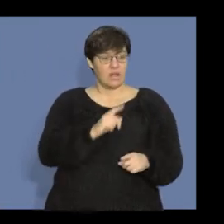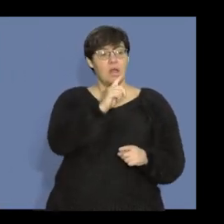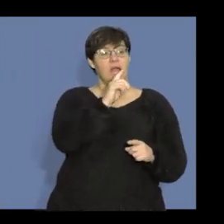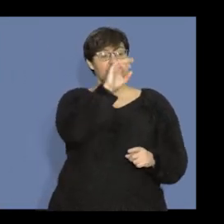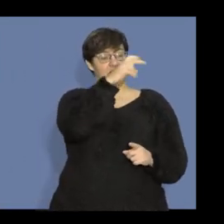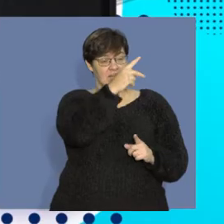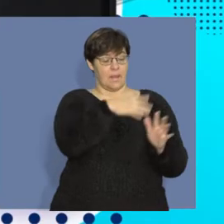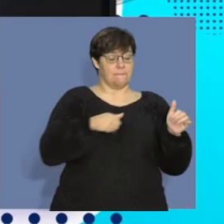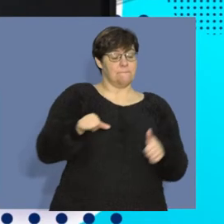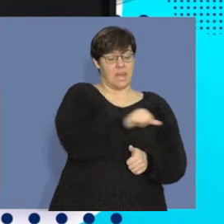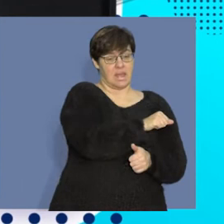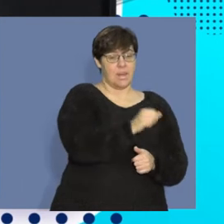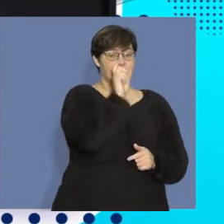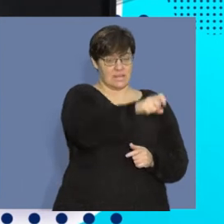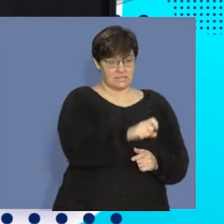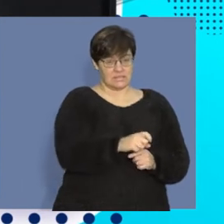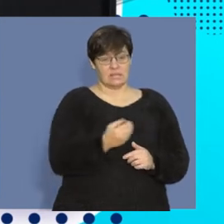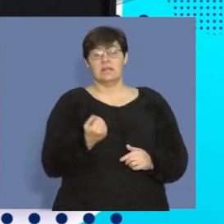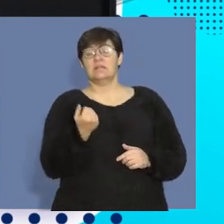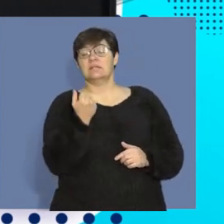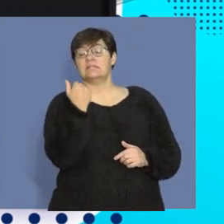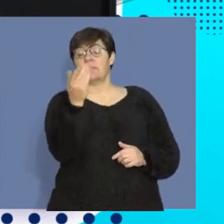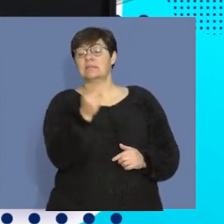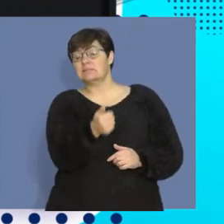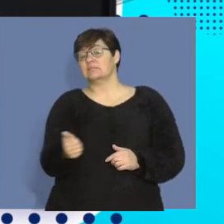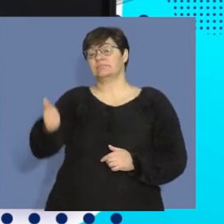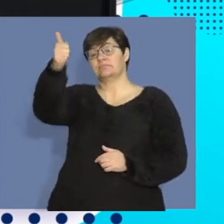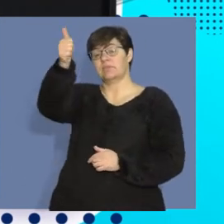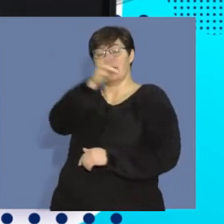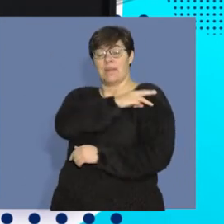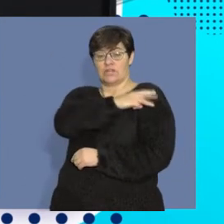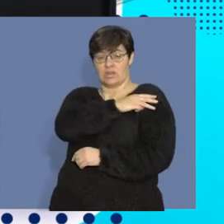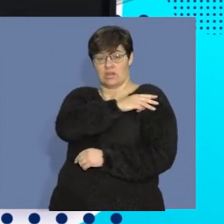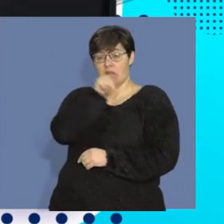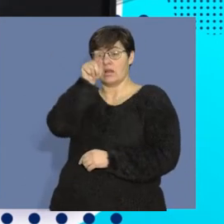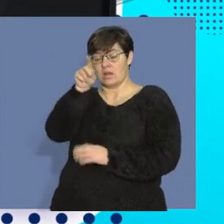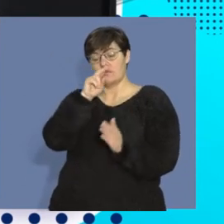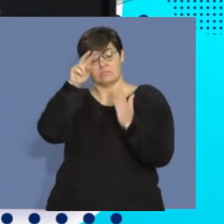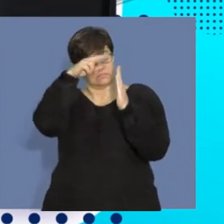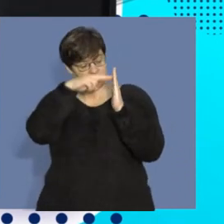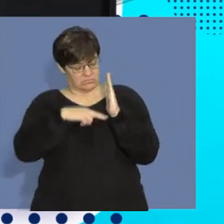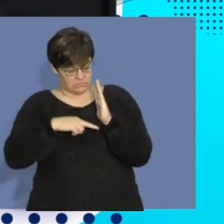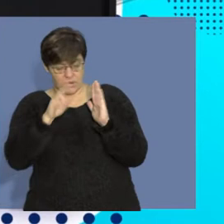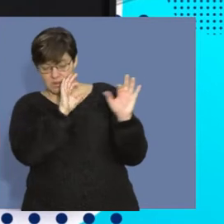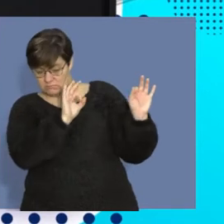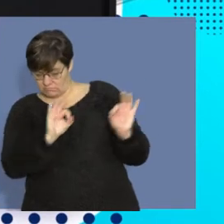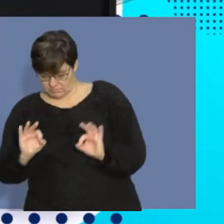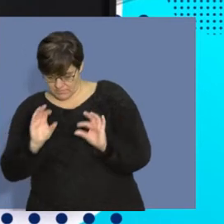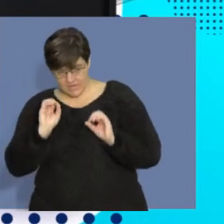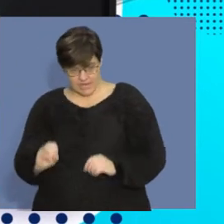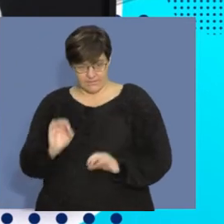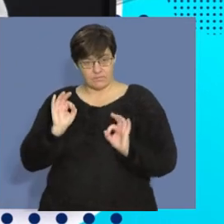VAT return. It is then submitted to a senior manager to ensure that everything there is